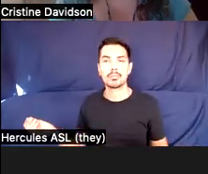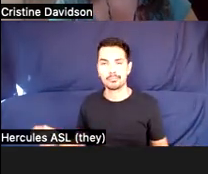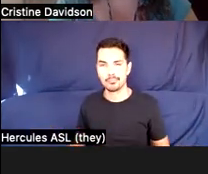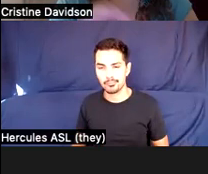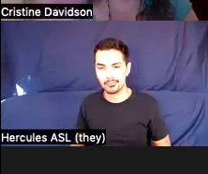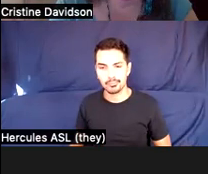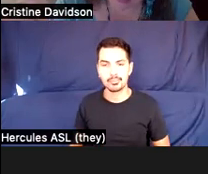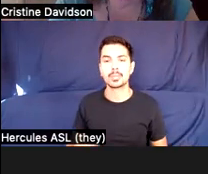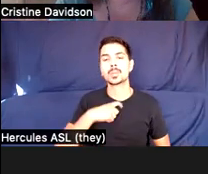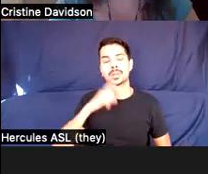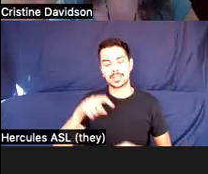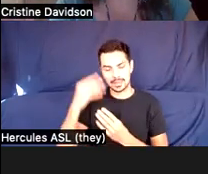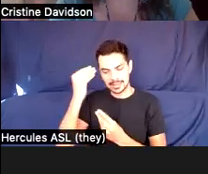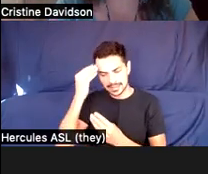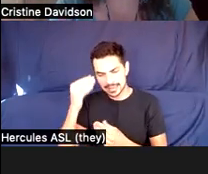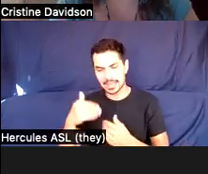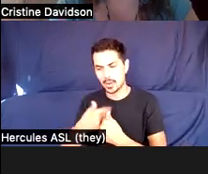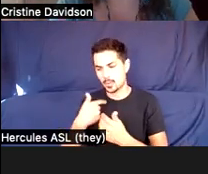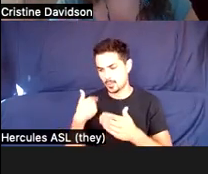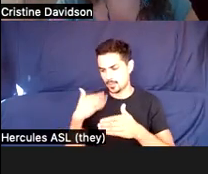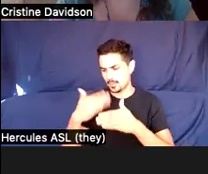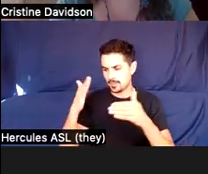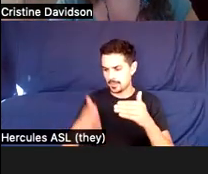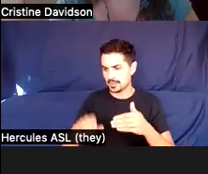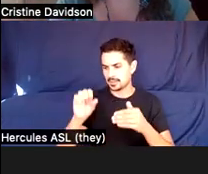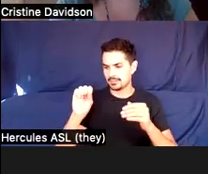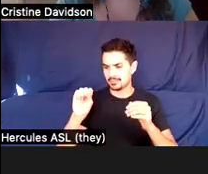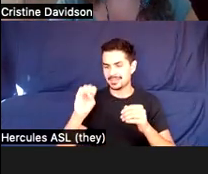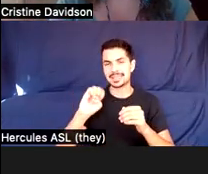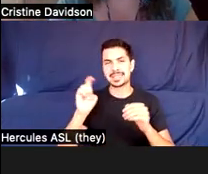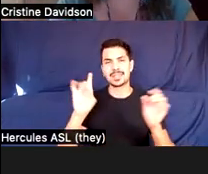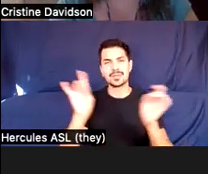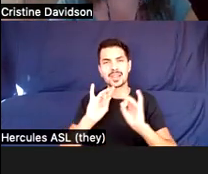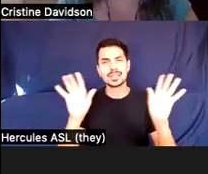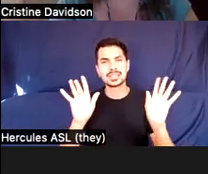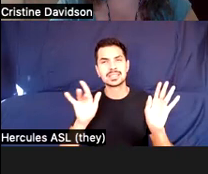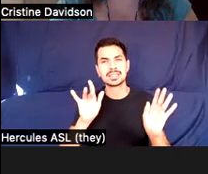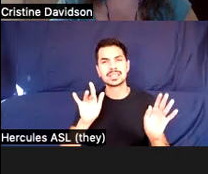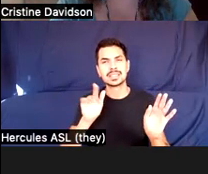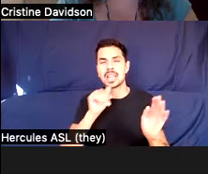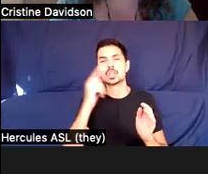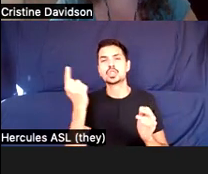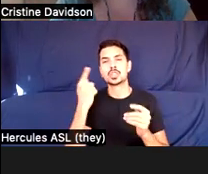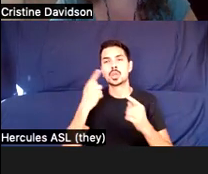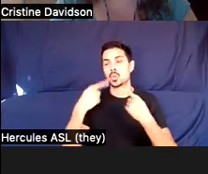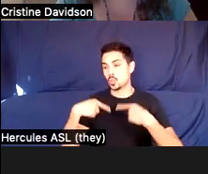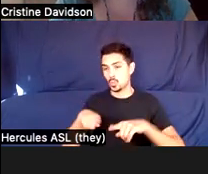about how we actually end sexual violence, not just interrupt once the violence has happened, right?